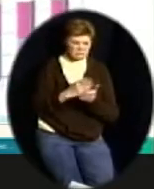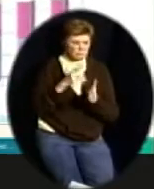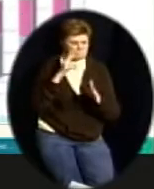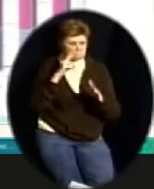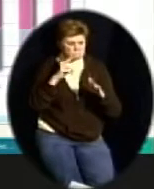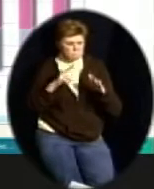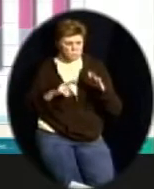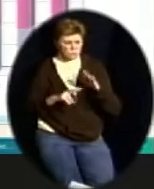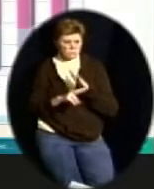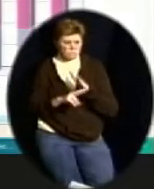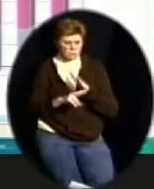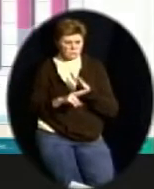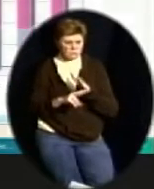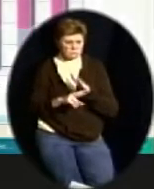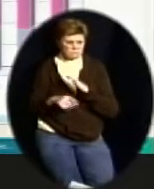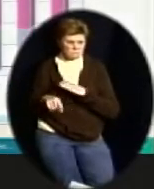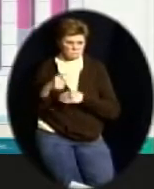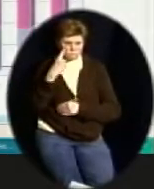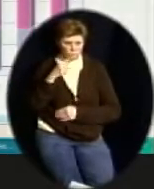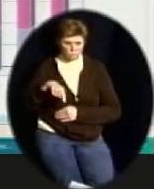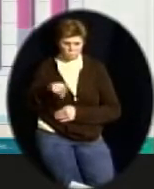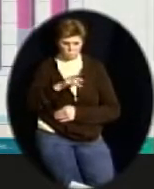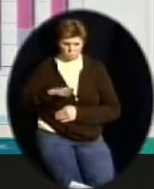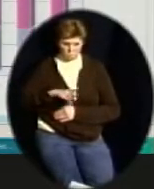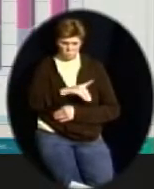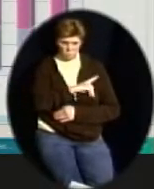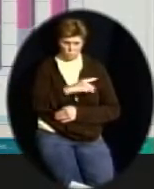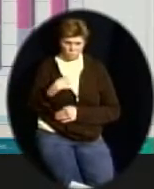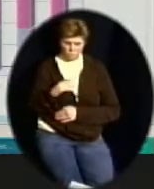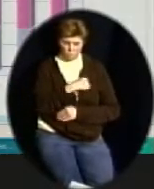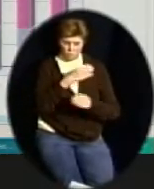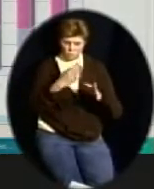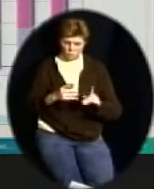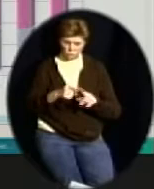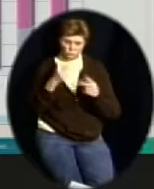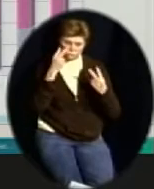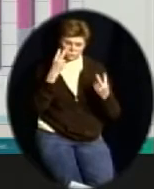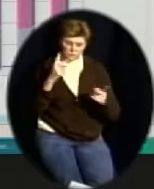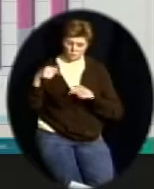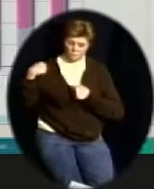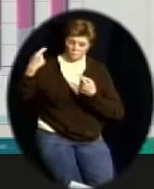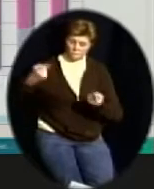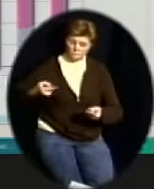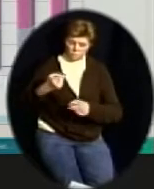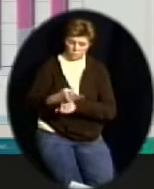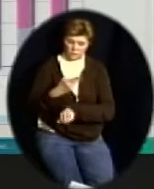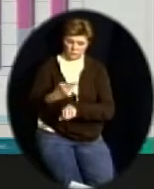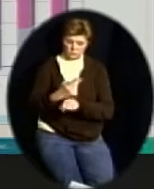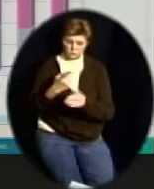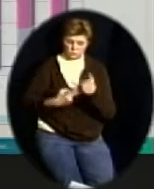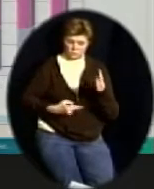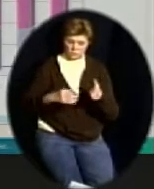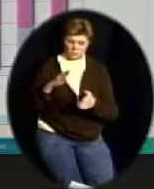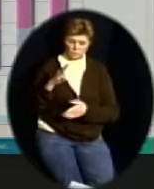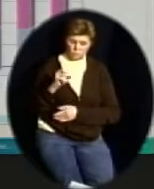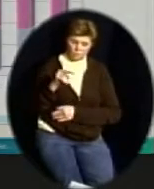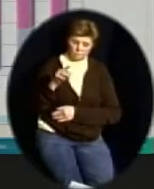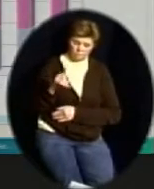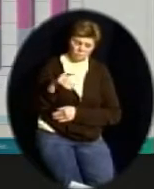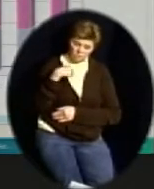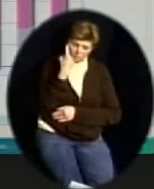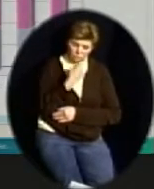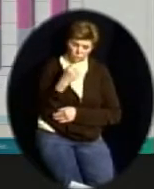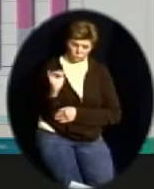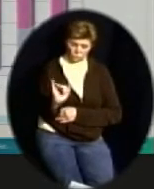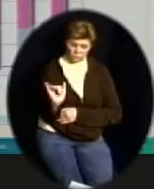of what the mill levies have been historically. At one point in time, and if we went back about 3 more years, we would